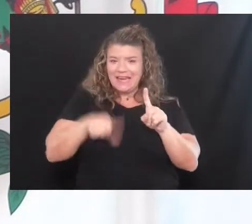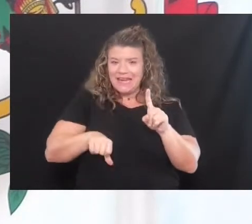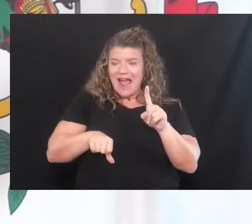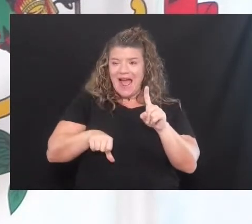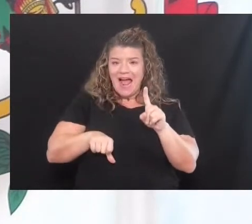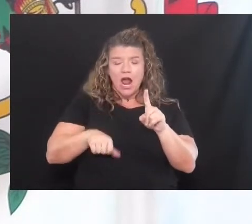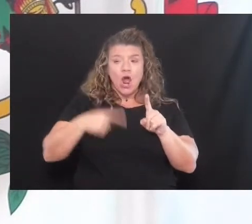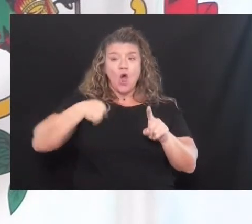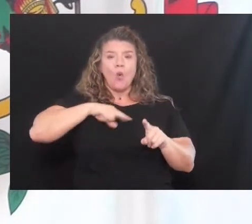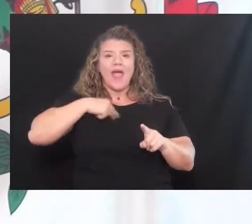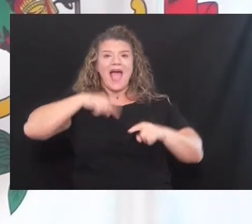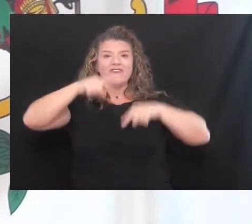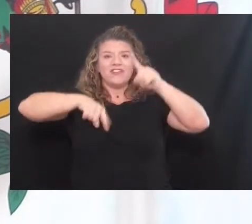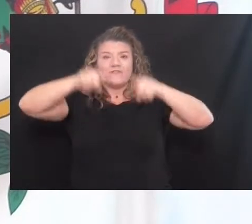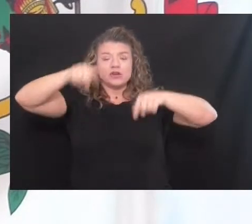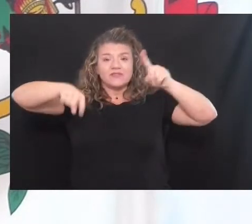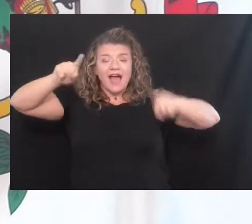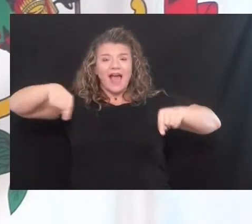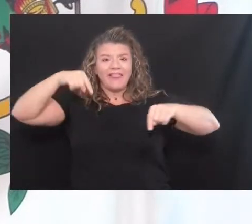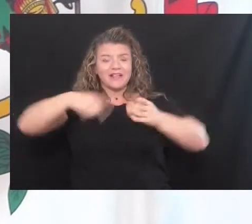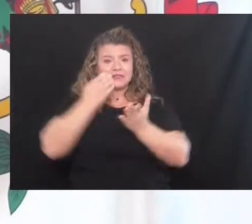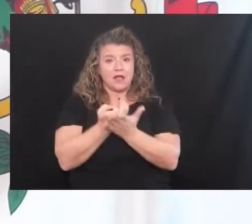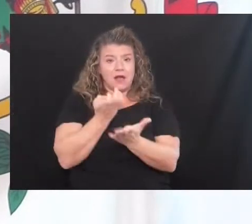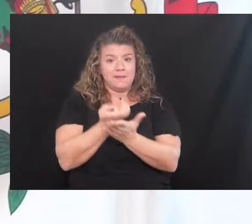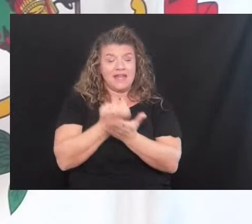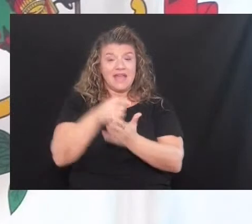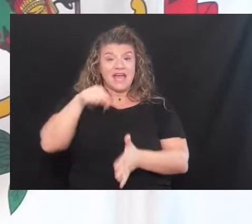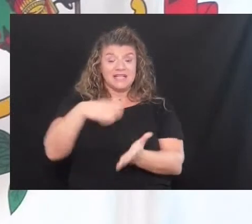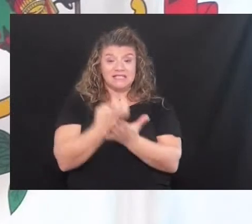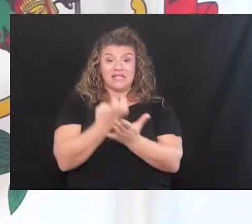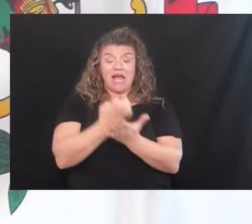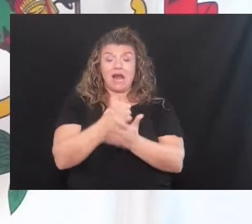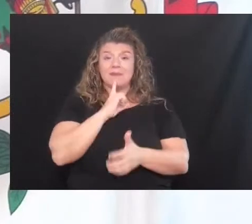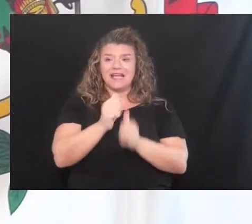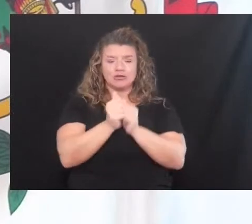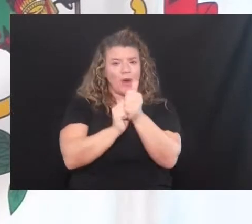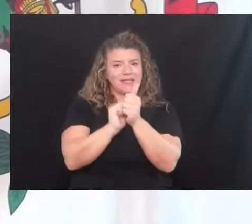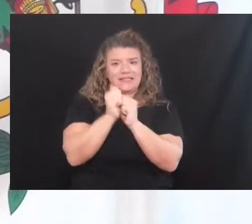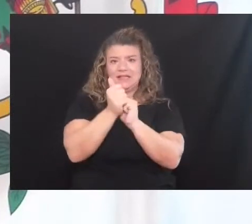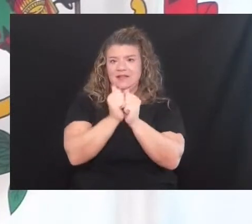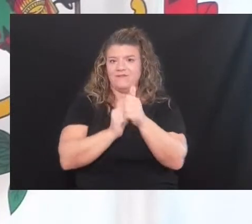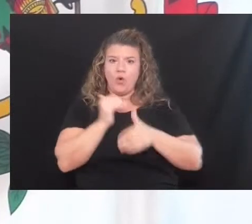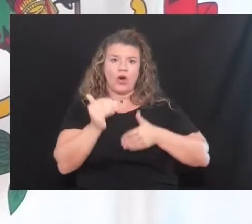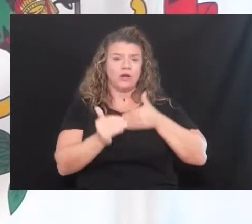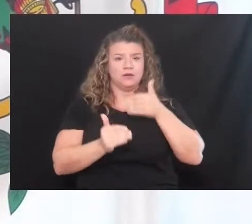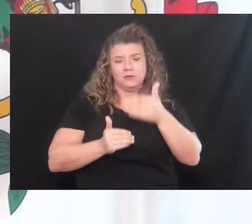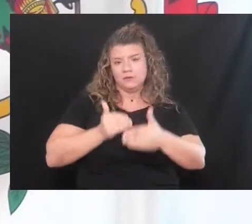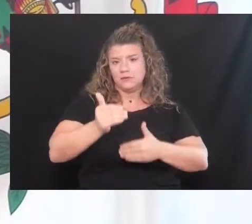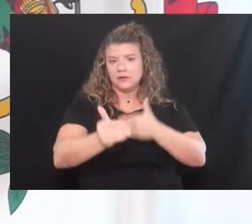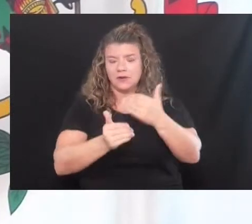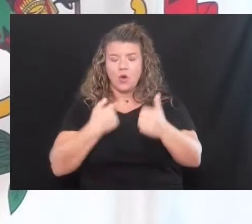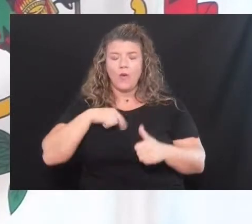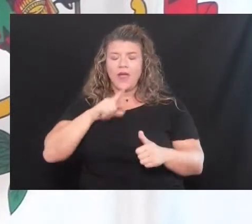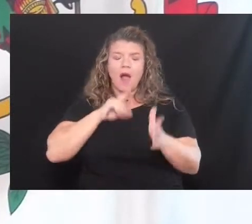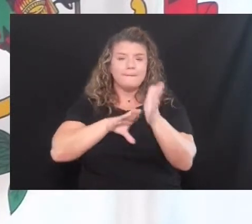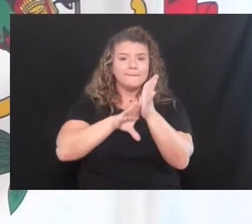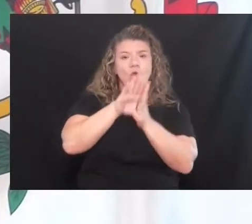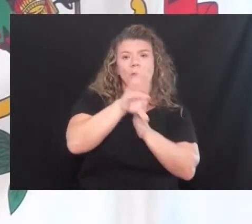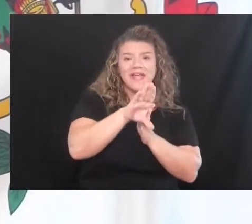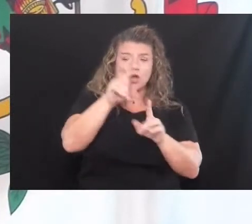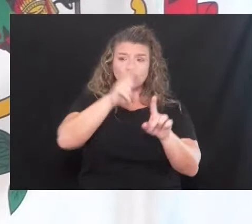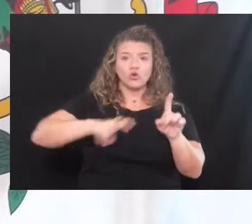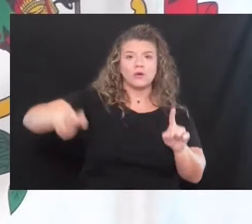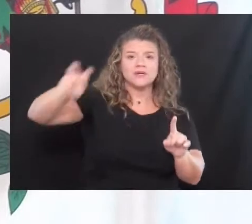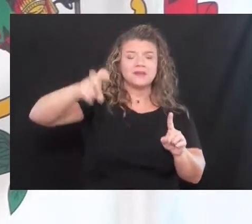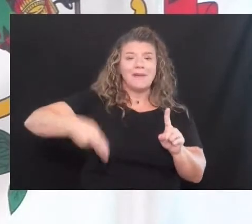we have diversified this economy, and this economy is racing forward. We are absolutely booming in tourism and